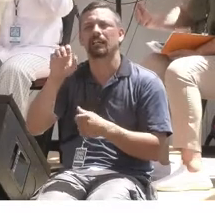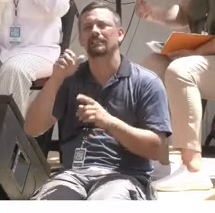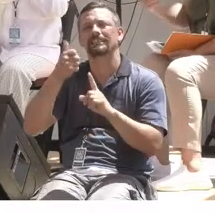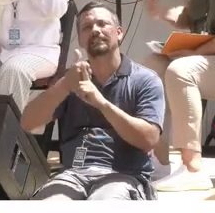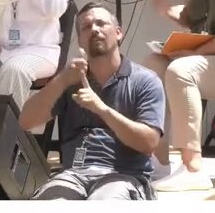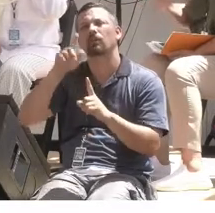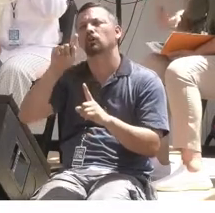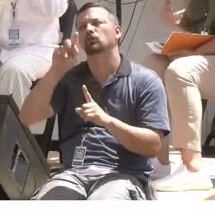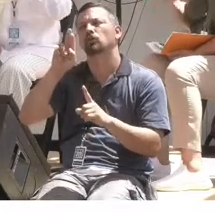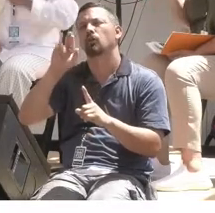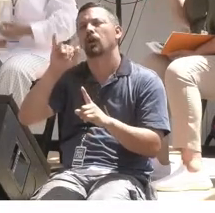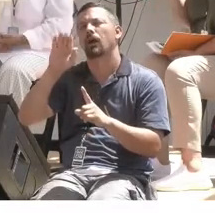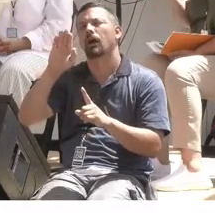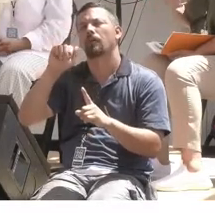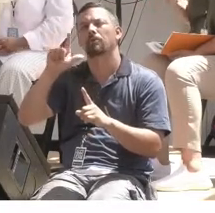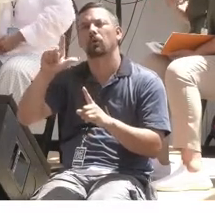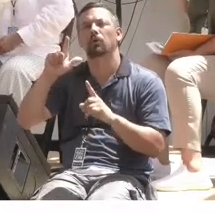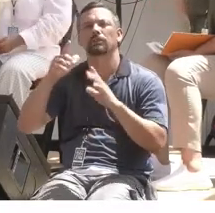society where